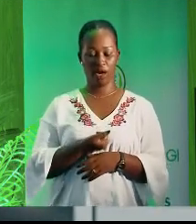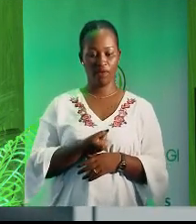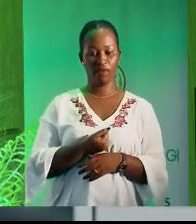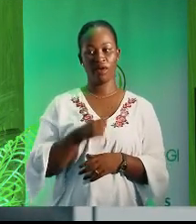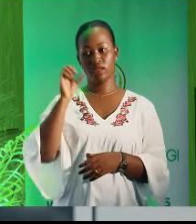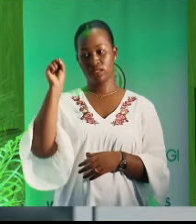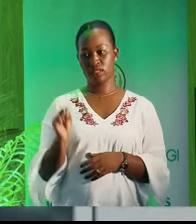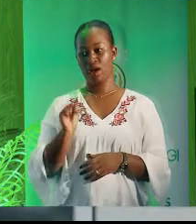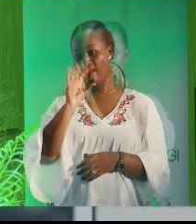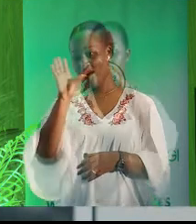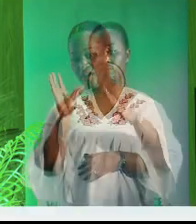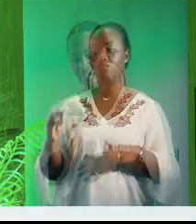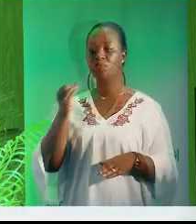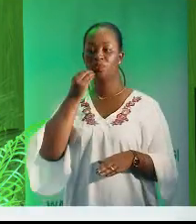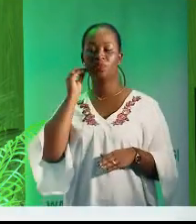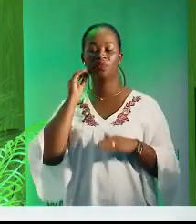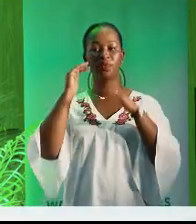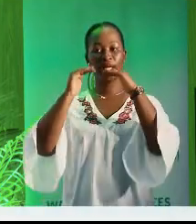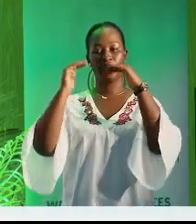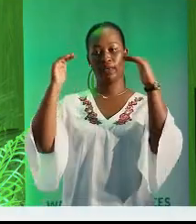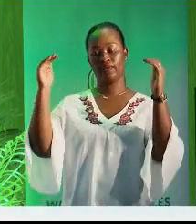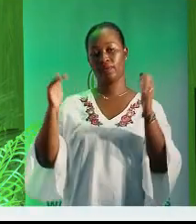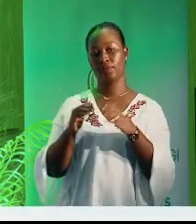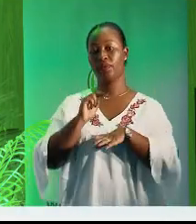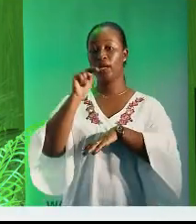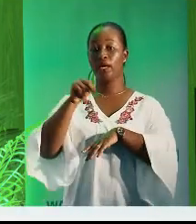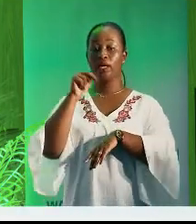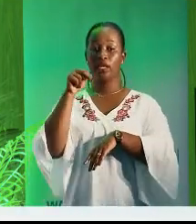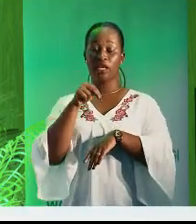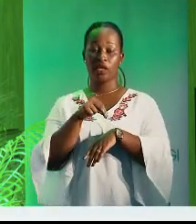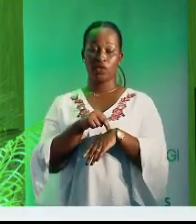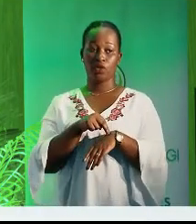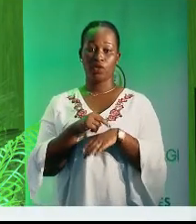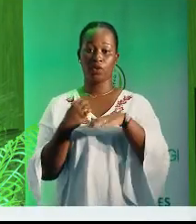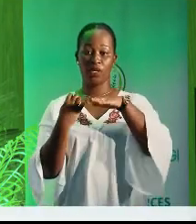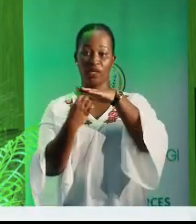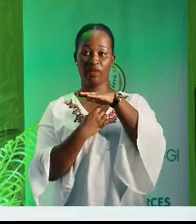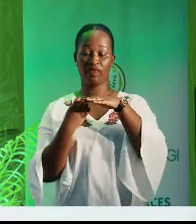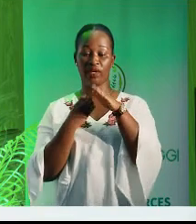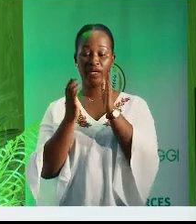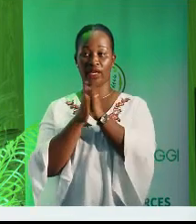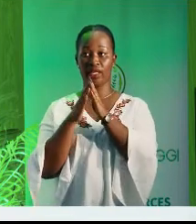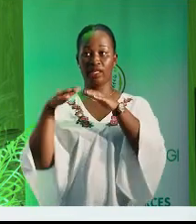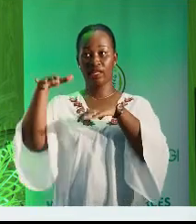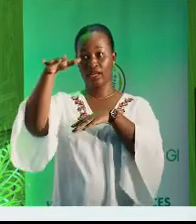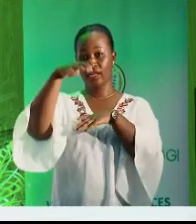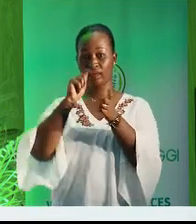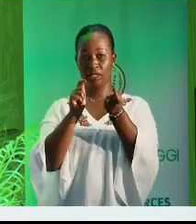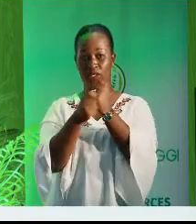tons CO2 per year. The National Environment and the Climate Change